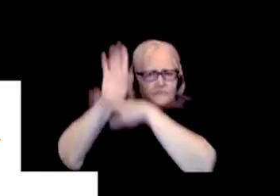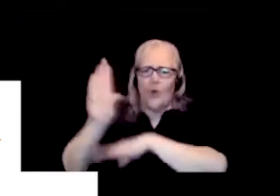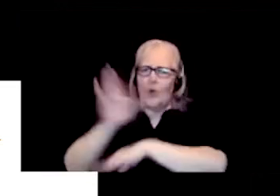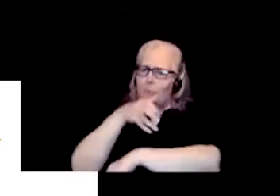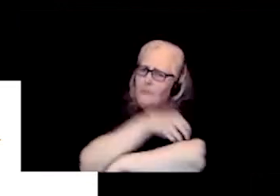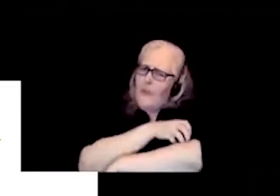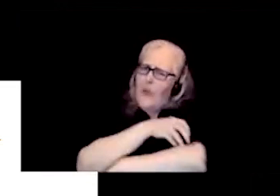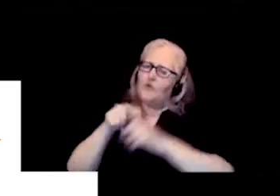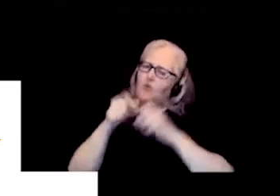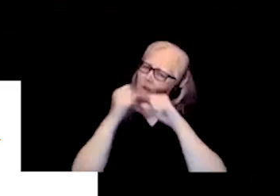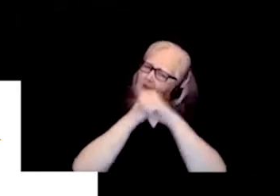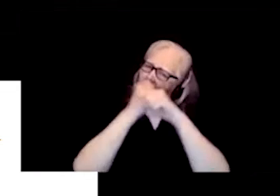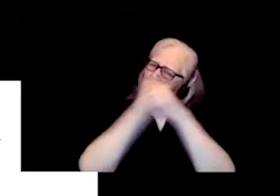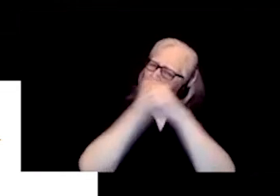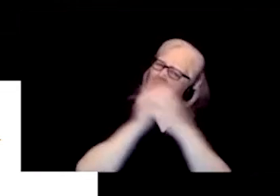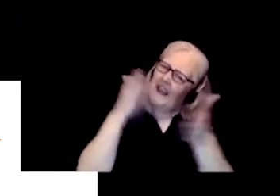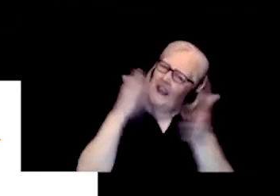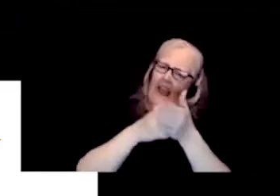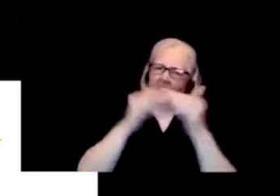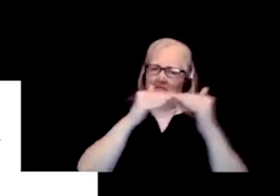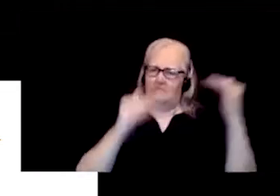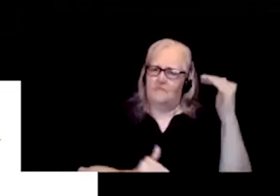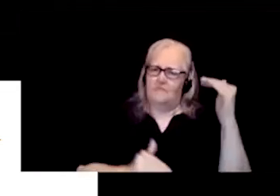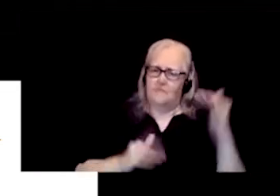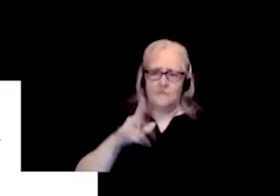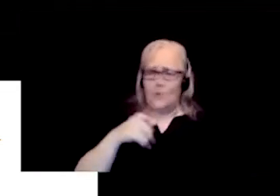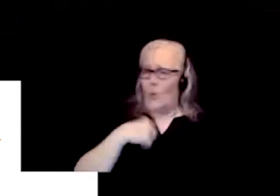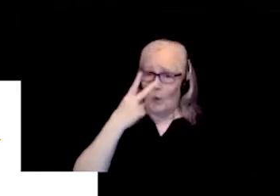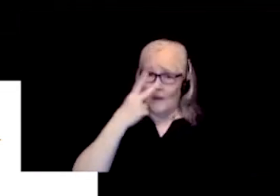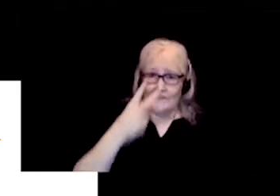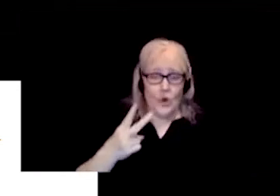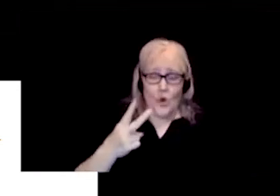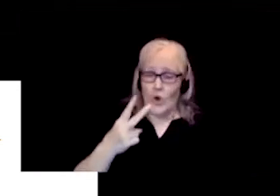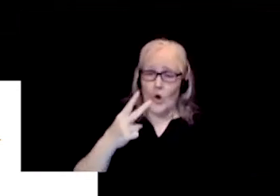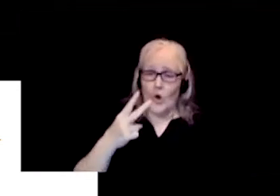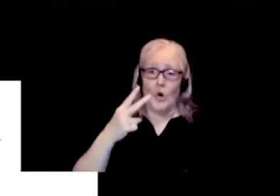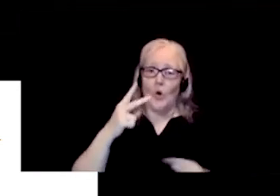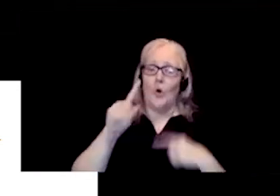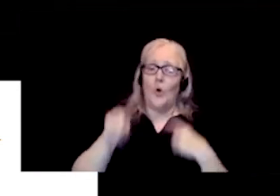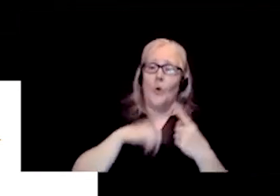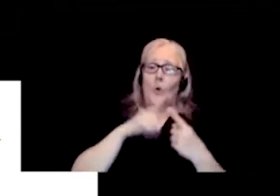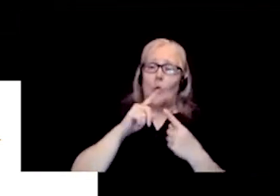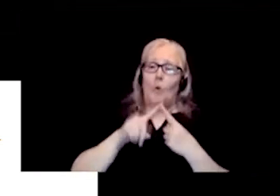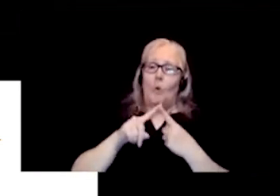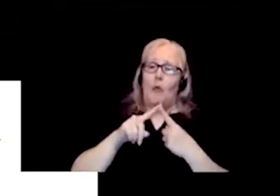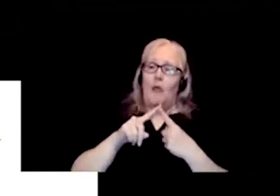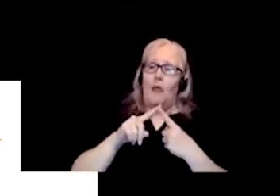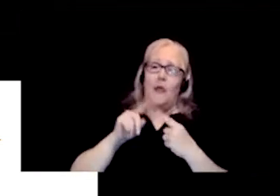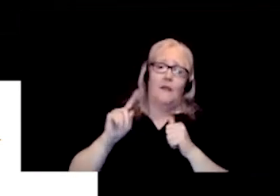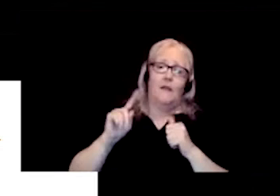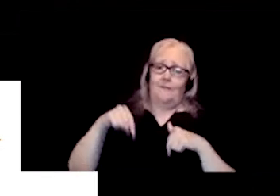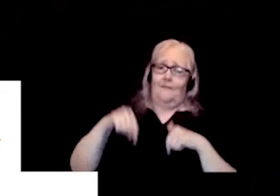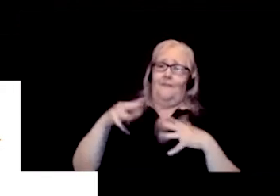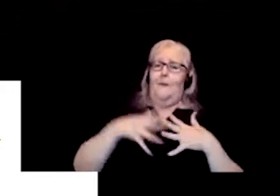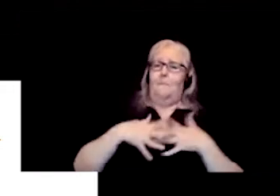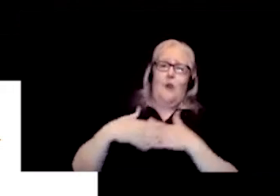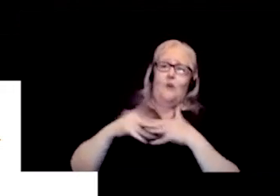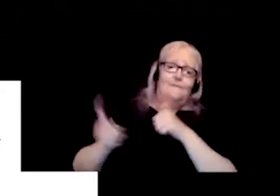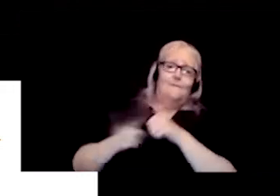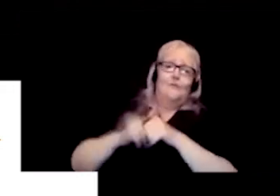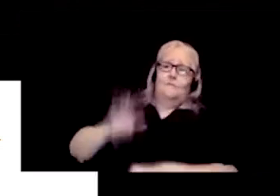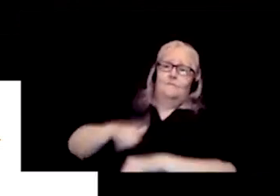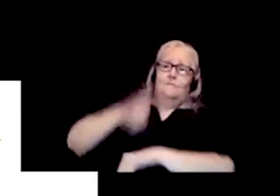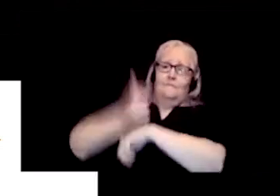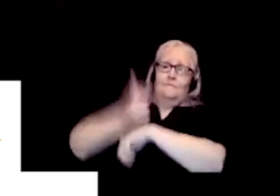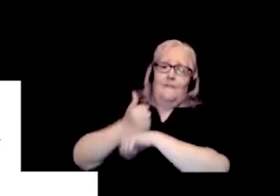health equity. We saw that right at the creation of this country of ours. There's a constitutional form of government. Once